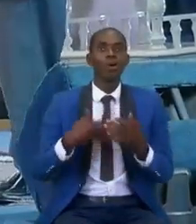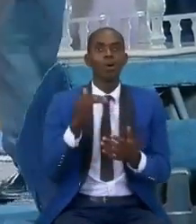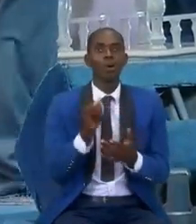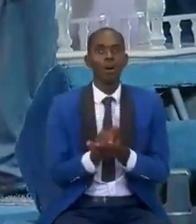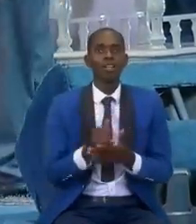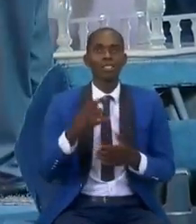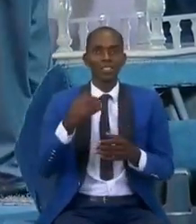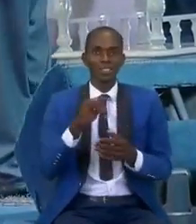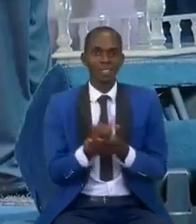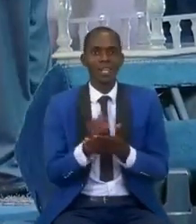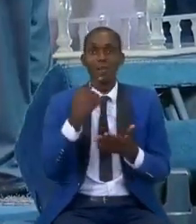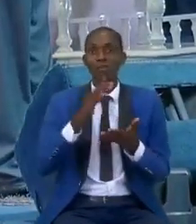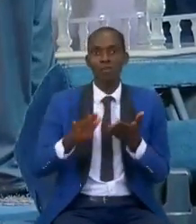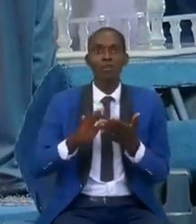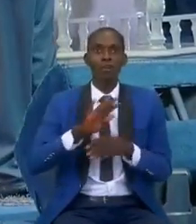who